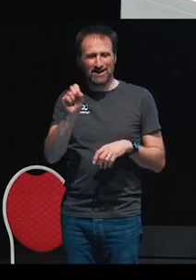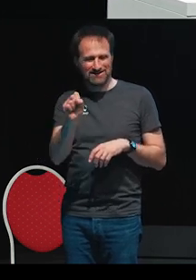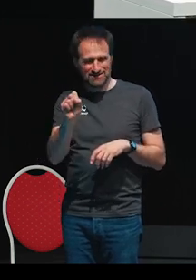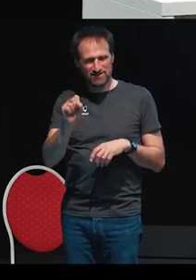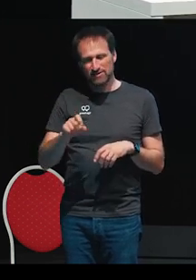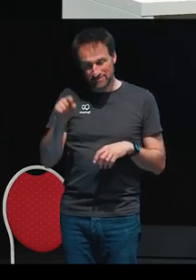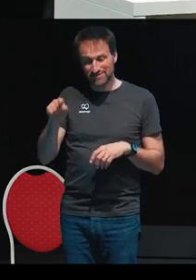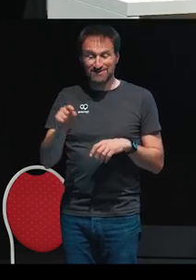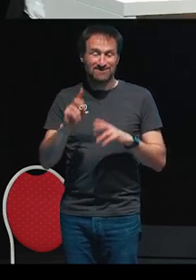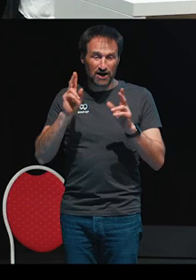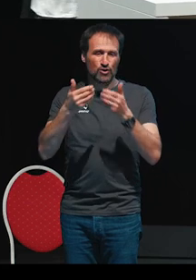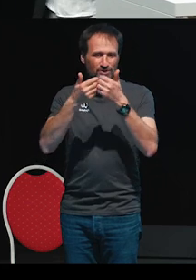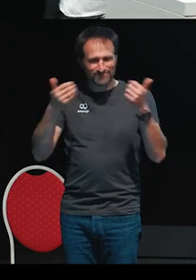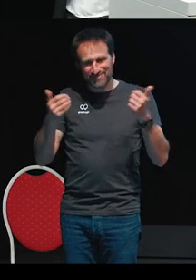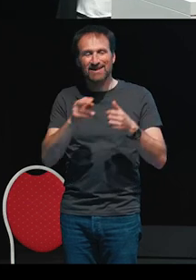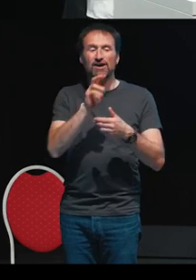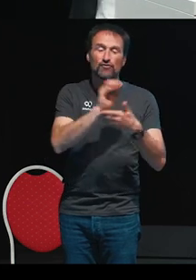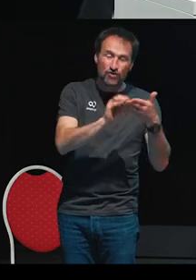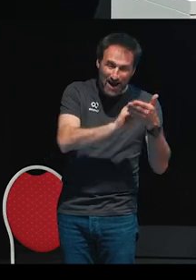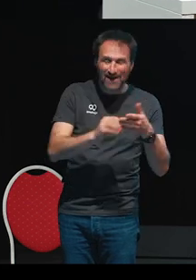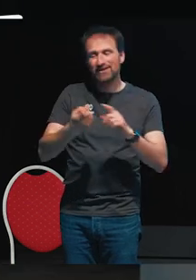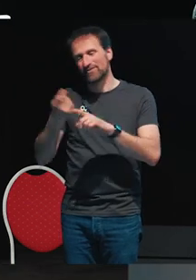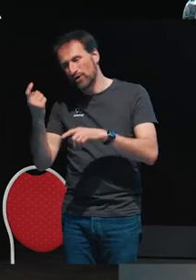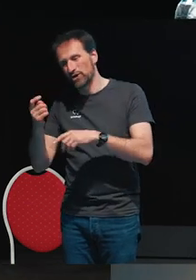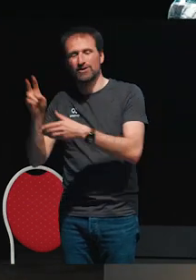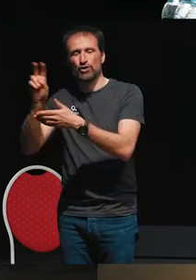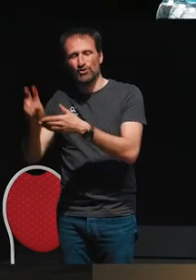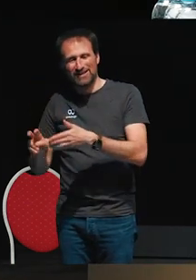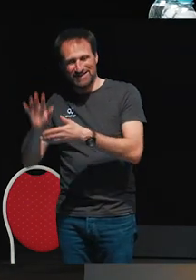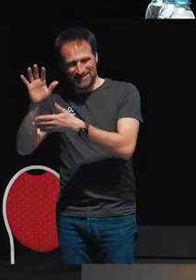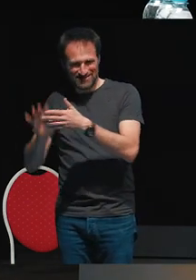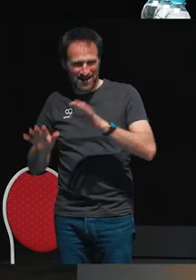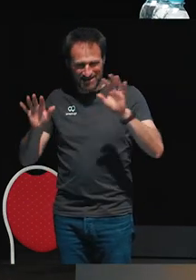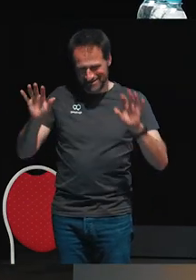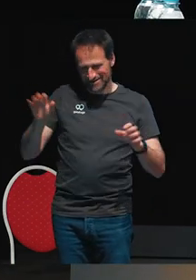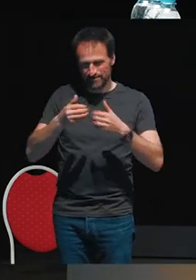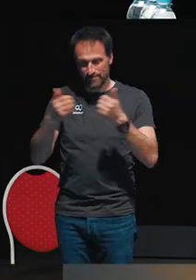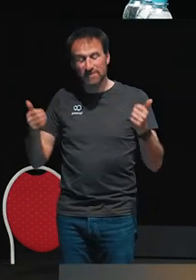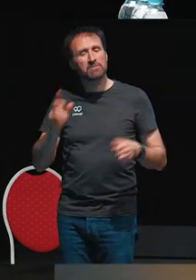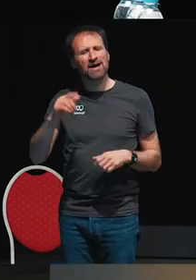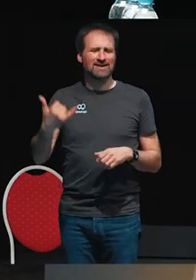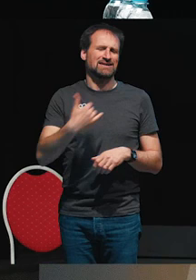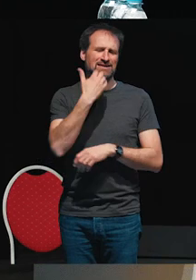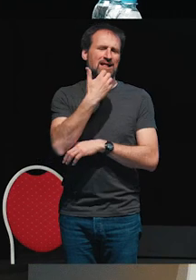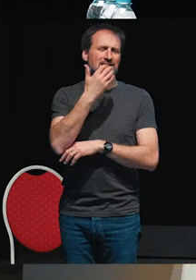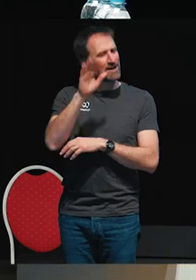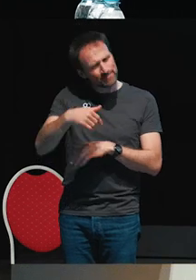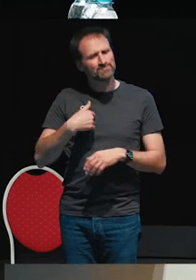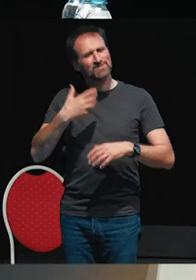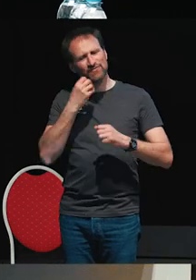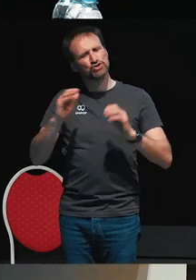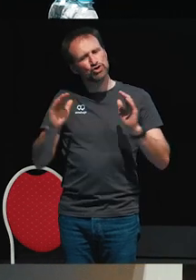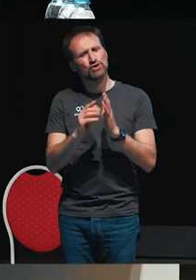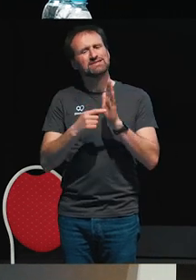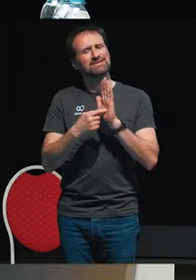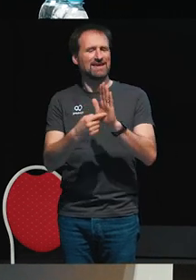from read side. So after I've spoke, I would like to show you a small demo that I have